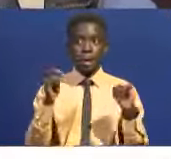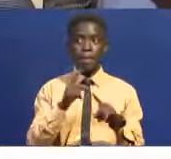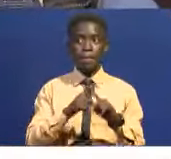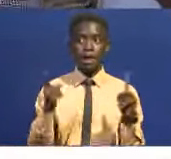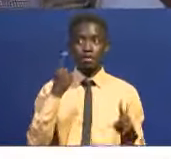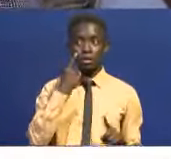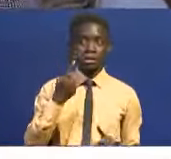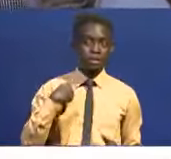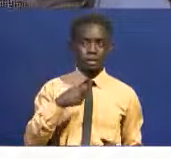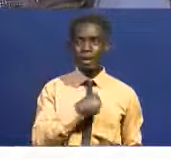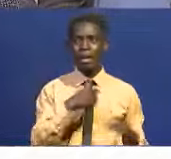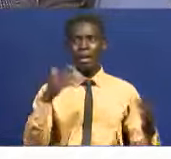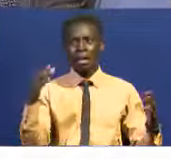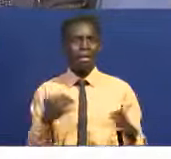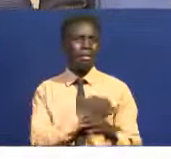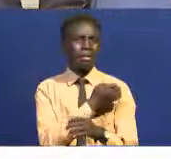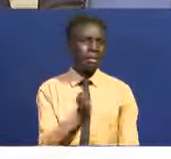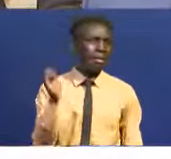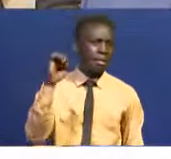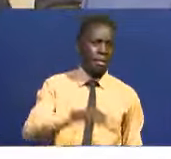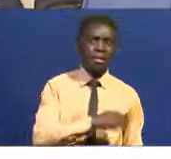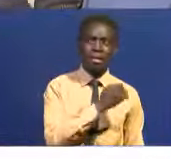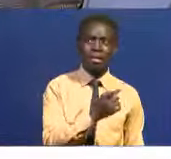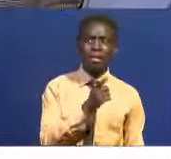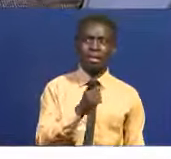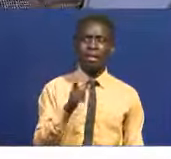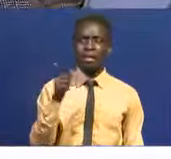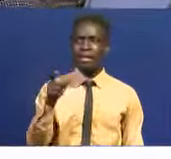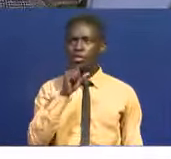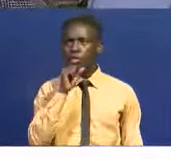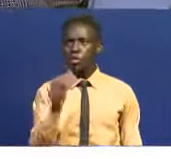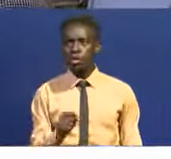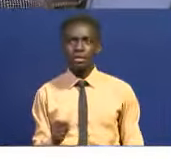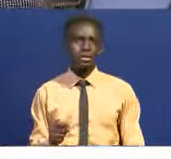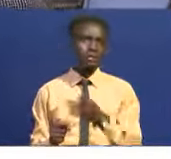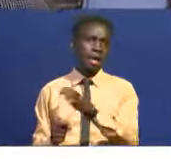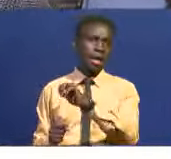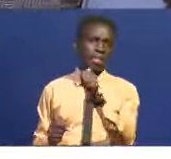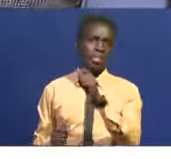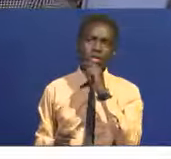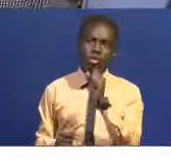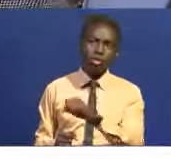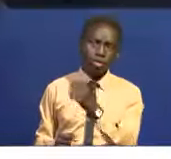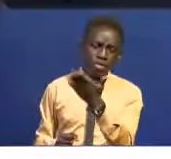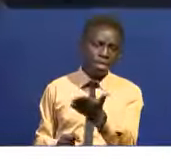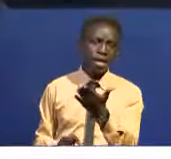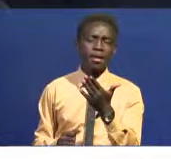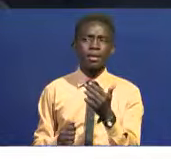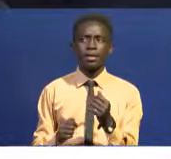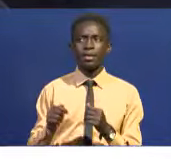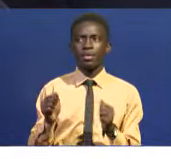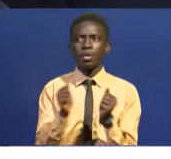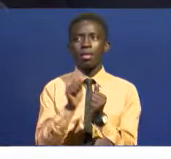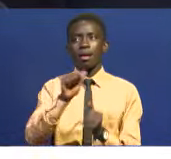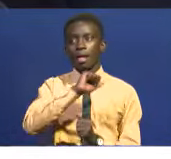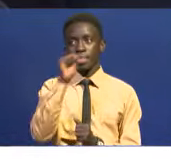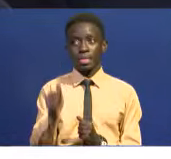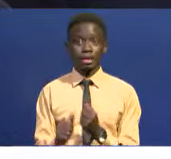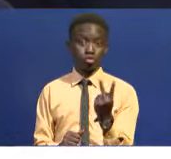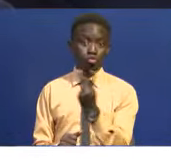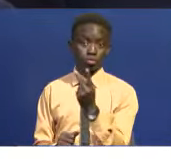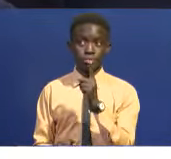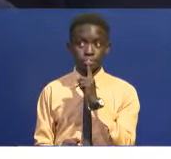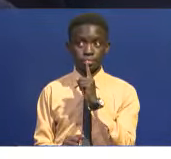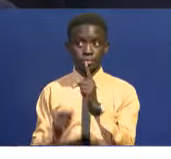ndiyo walifusumbuka huyu mzee, huyu mzee mwenzake hako hapa, na wale wengine. The two saying the initiative